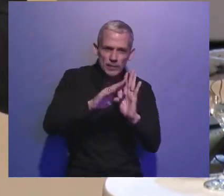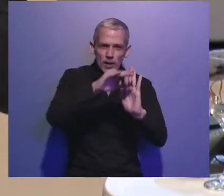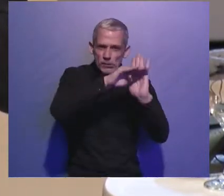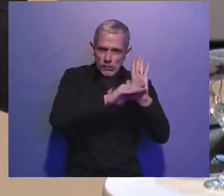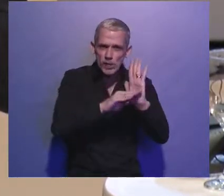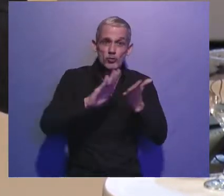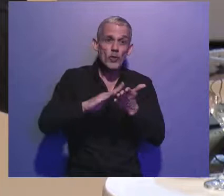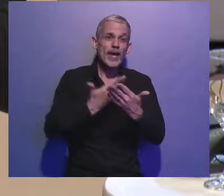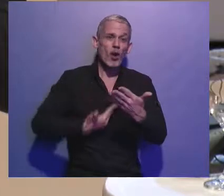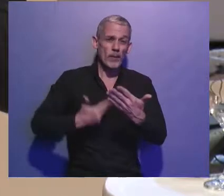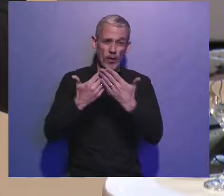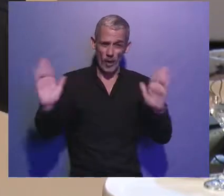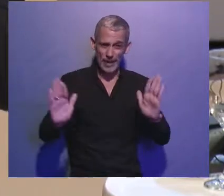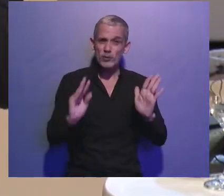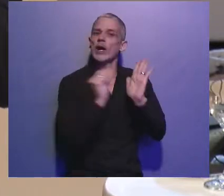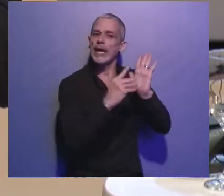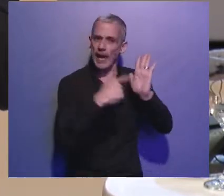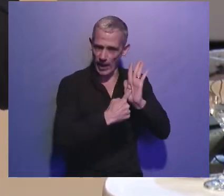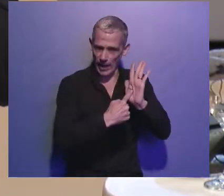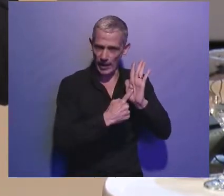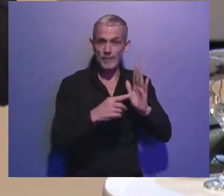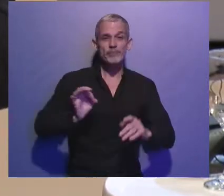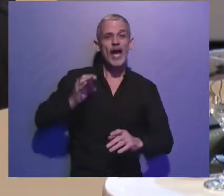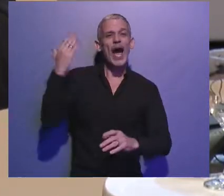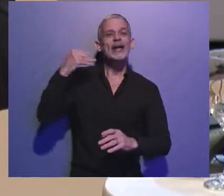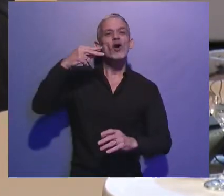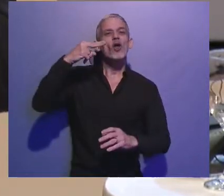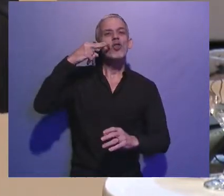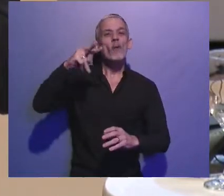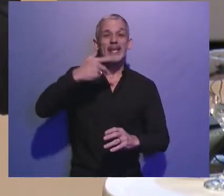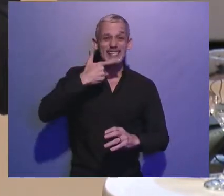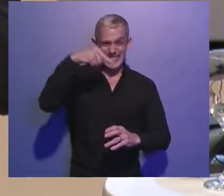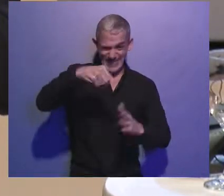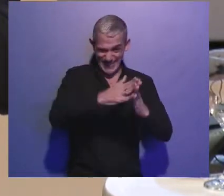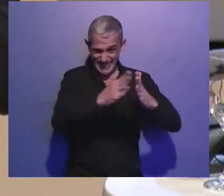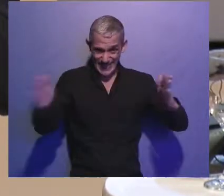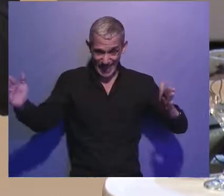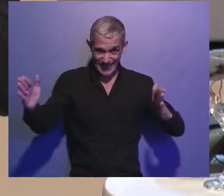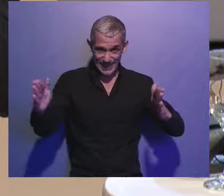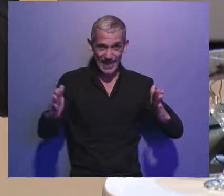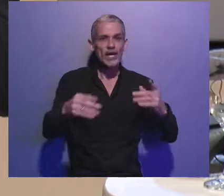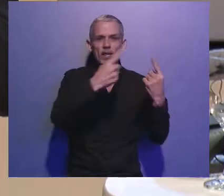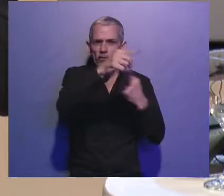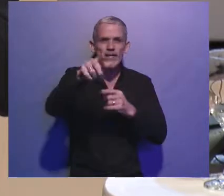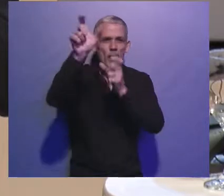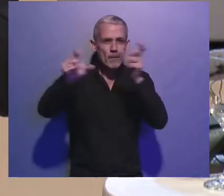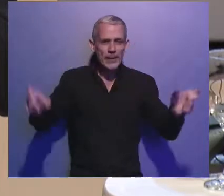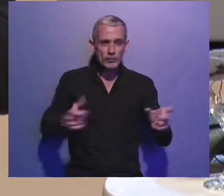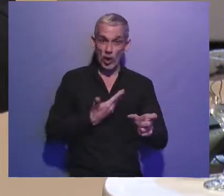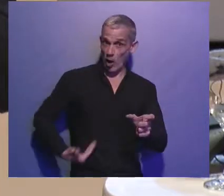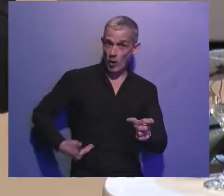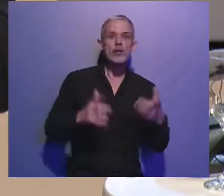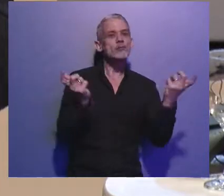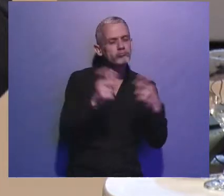projects. During 2017, selected officials attended meetings, workshops,